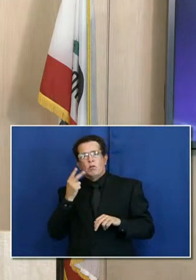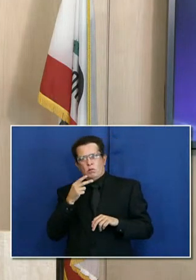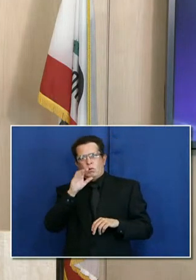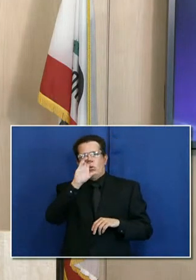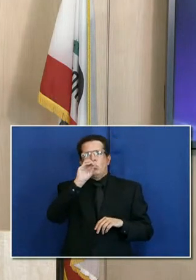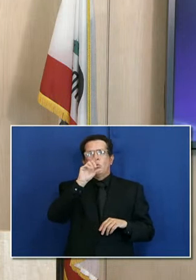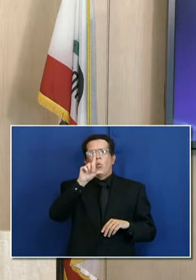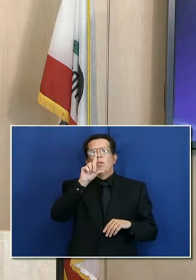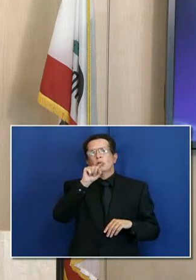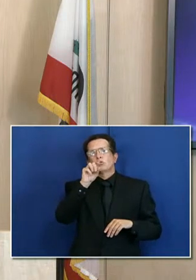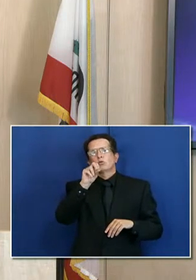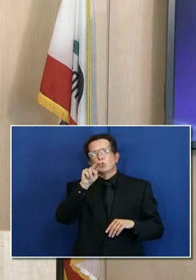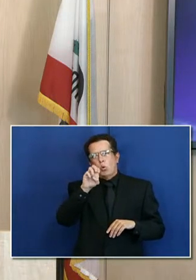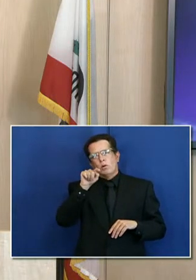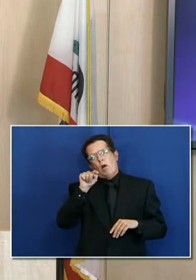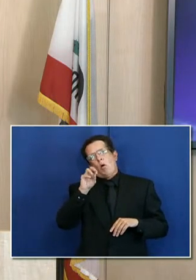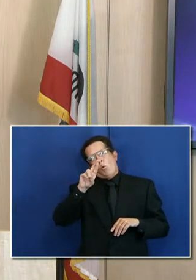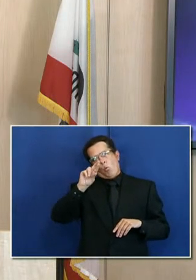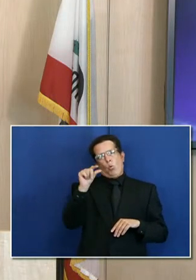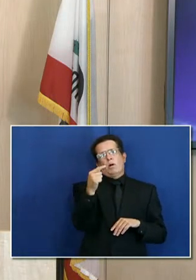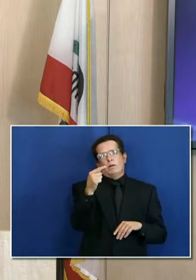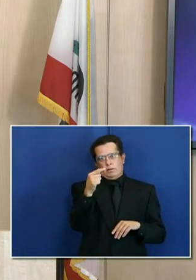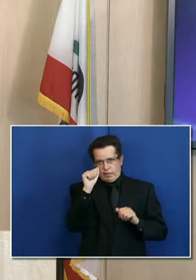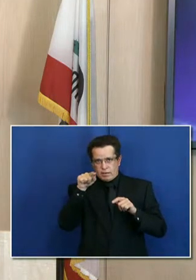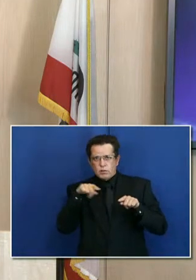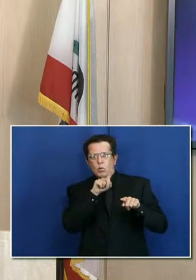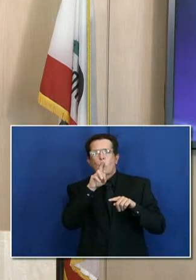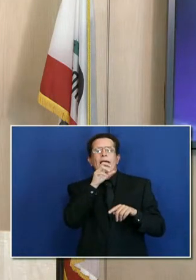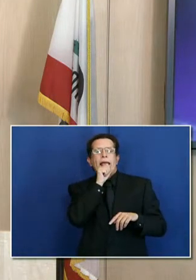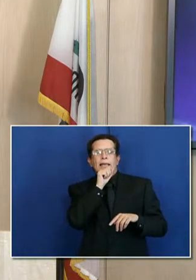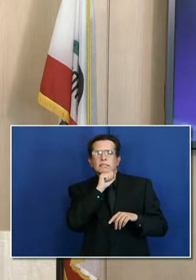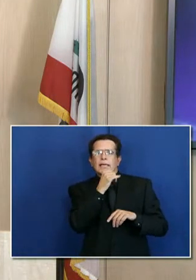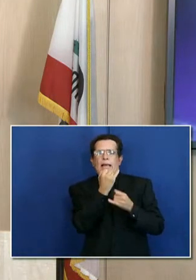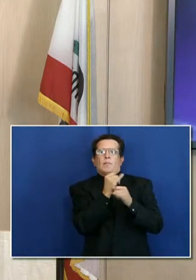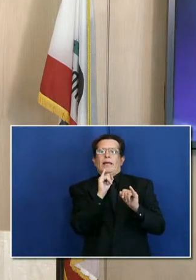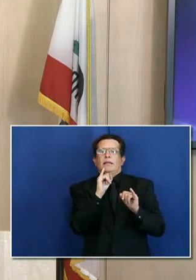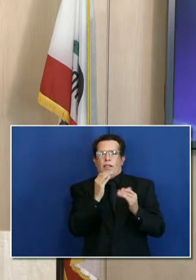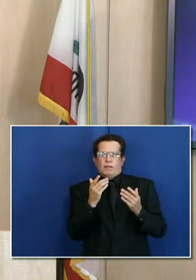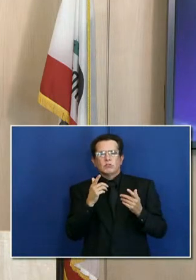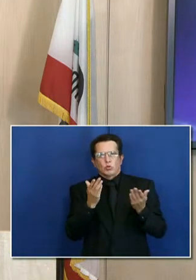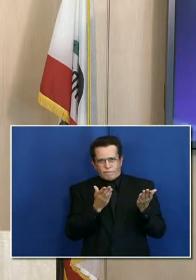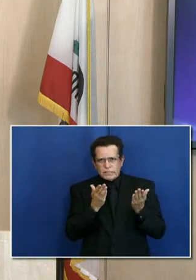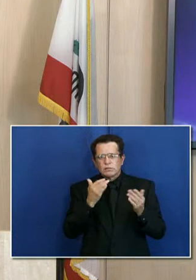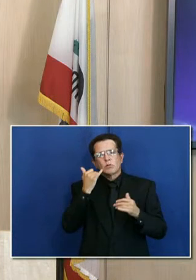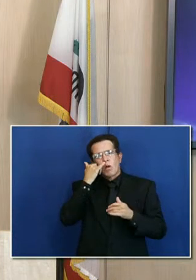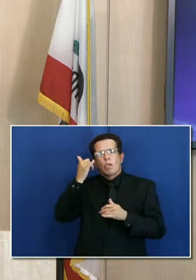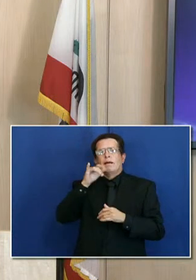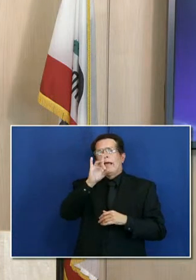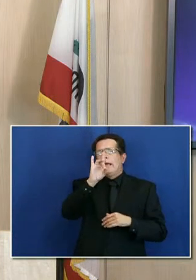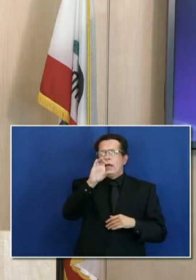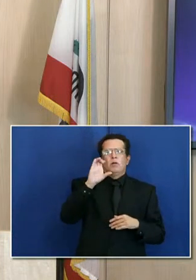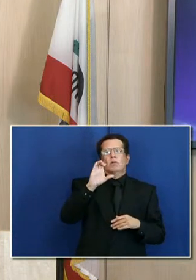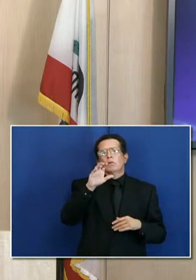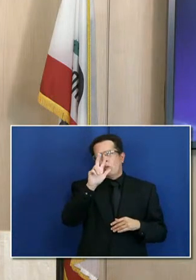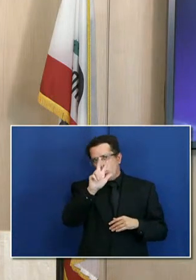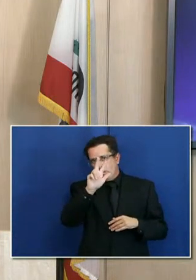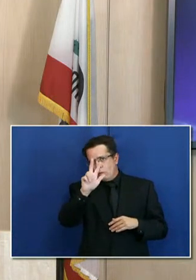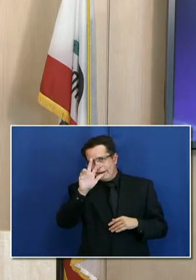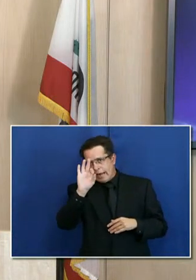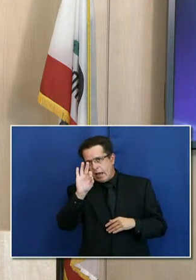visit coolzones.org or call our Aging and Independent Services call center at